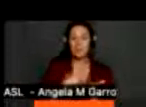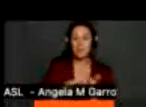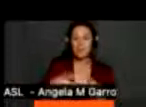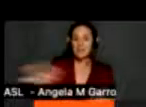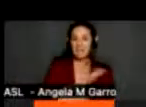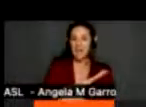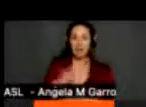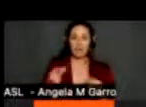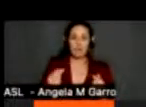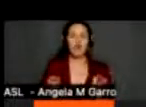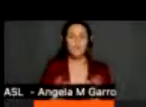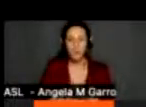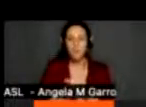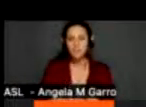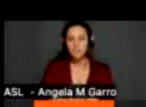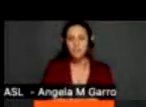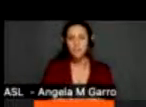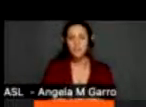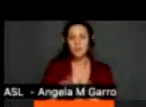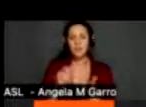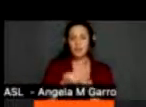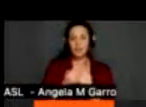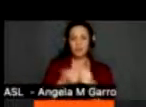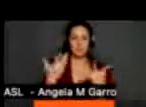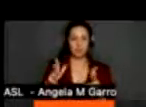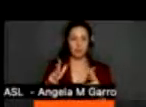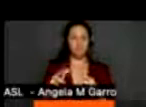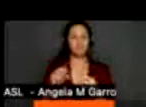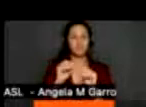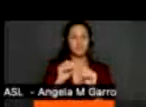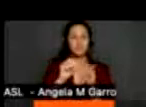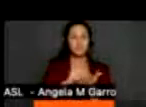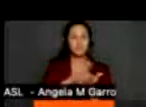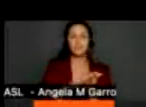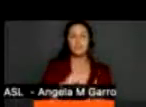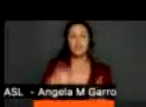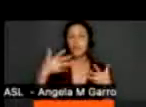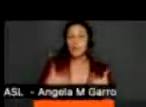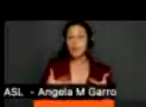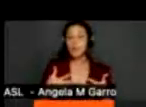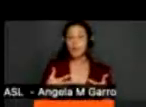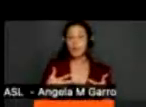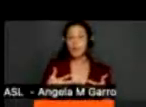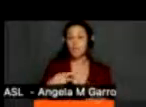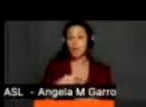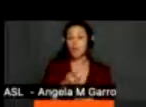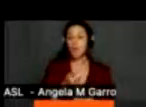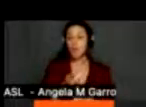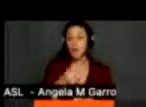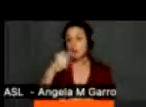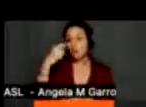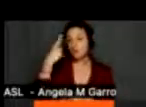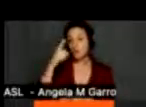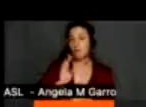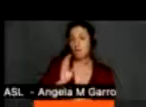property. So that adjustment was made. The remainder of the product for the board's